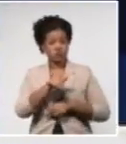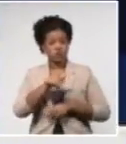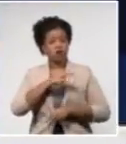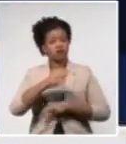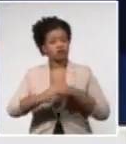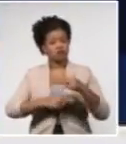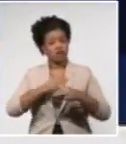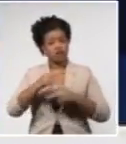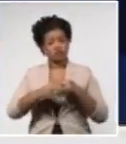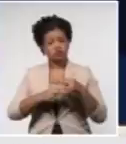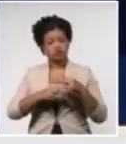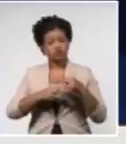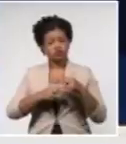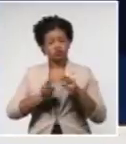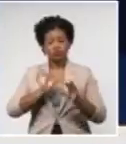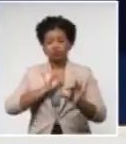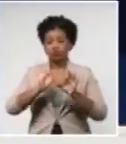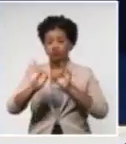implementation